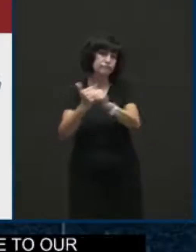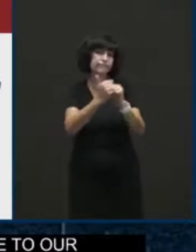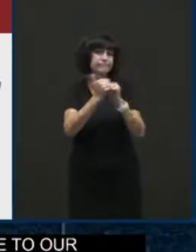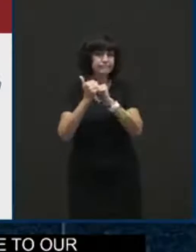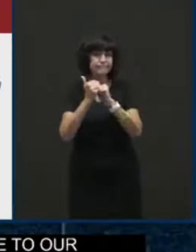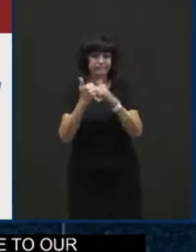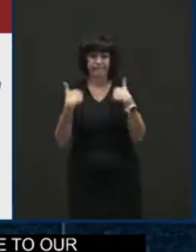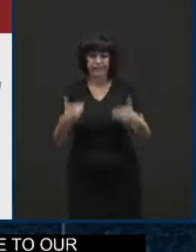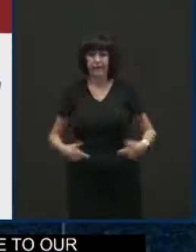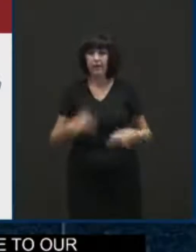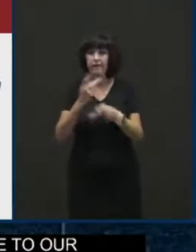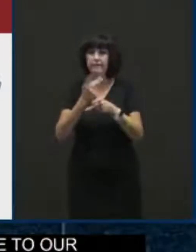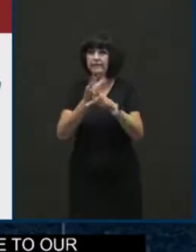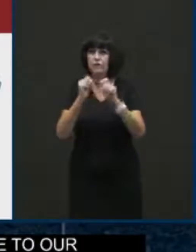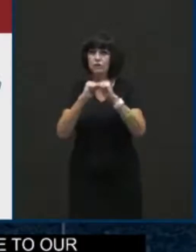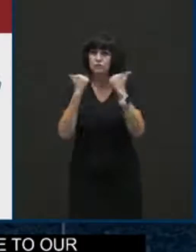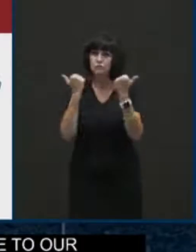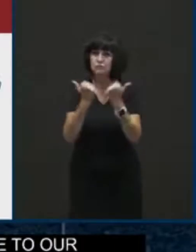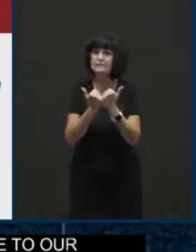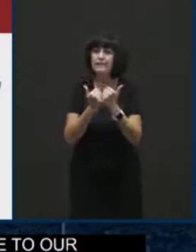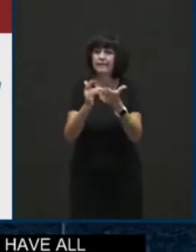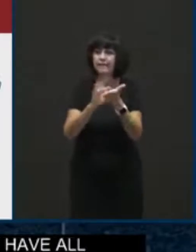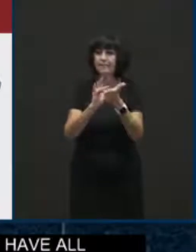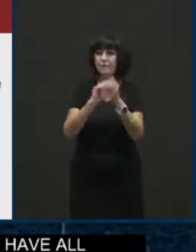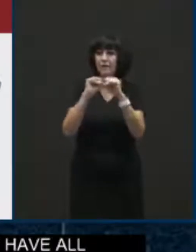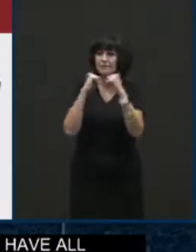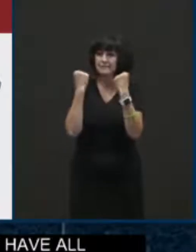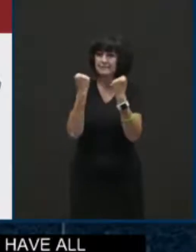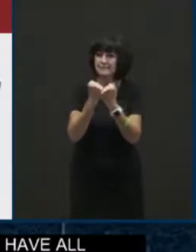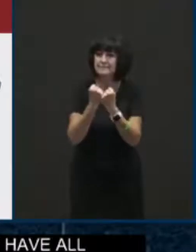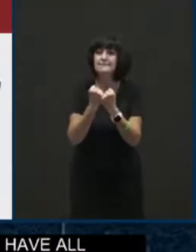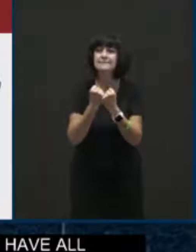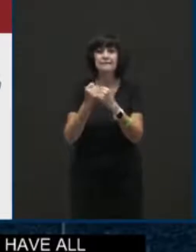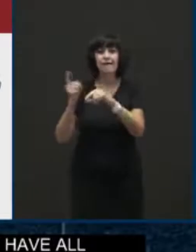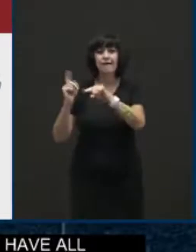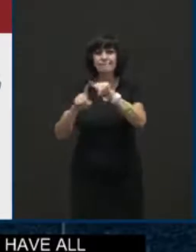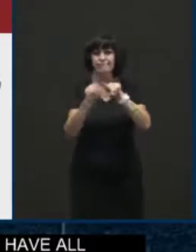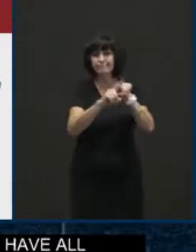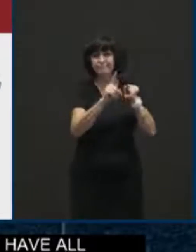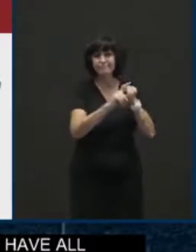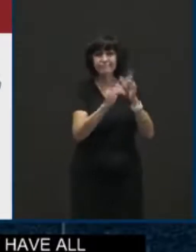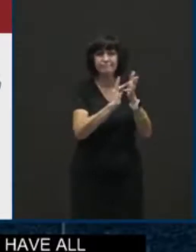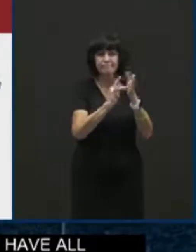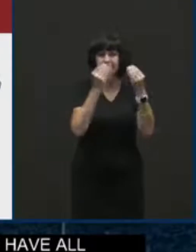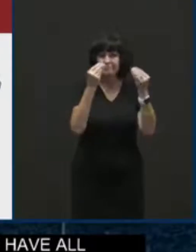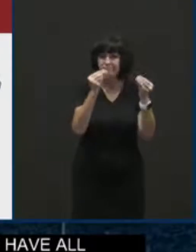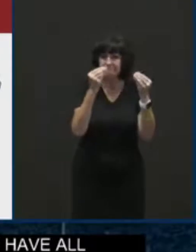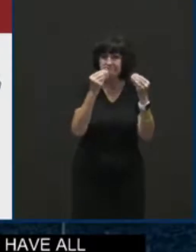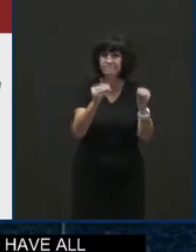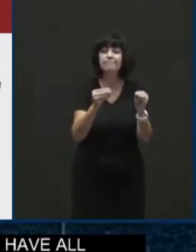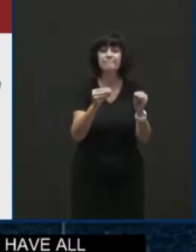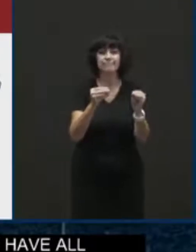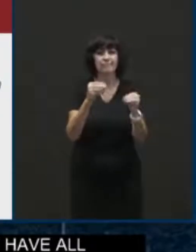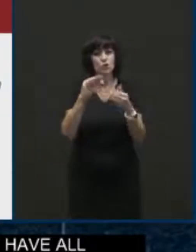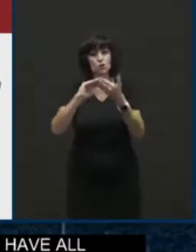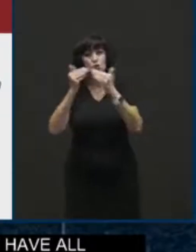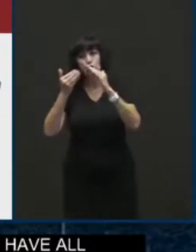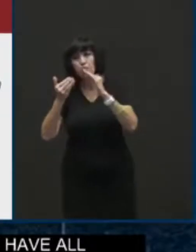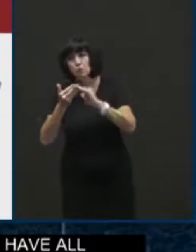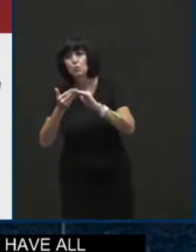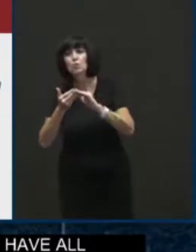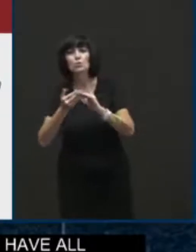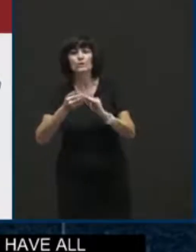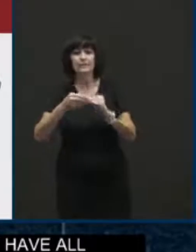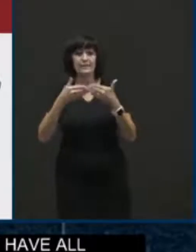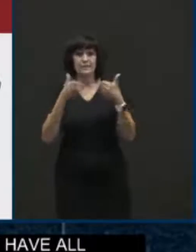Society, our federally qualified health centers, other community groups and faith-based partners to really get the word